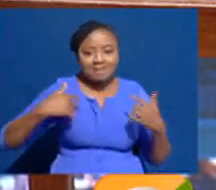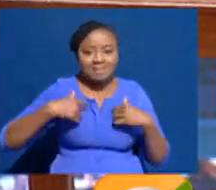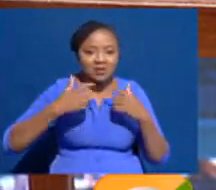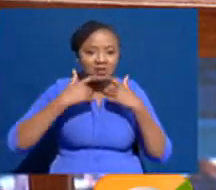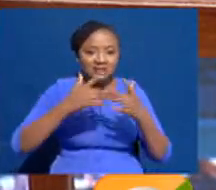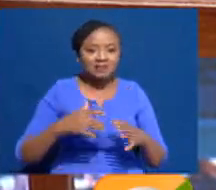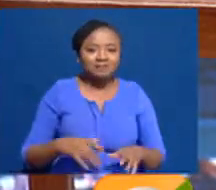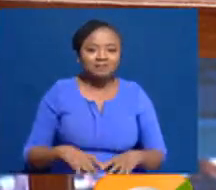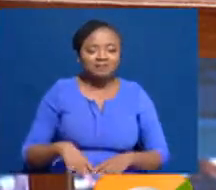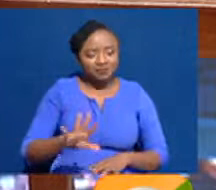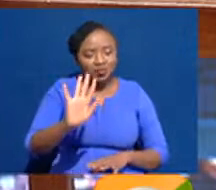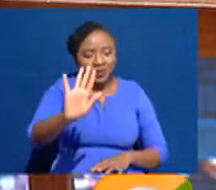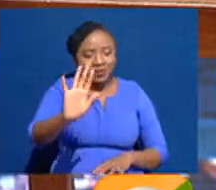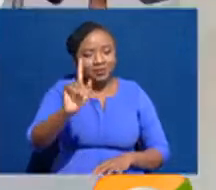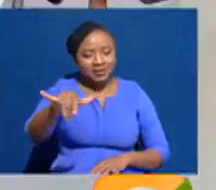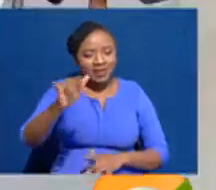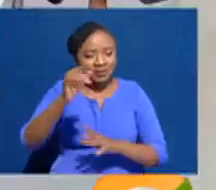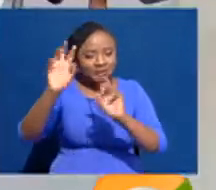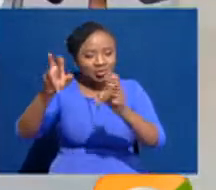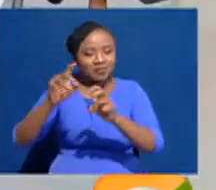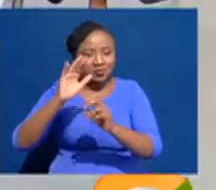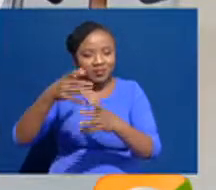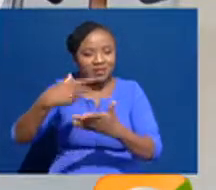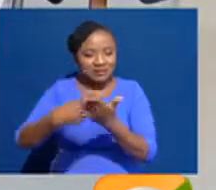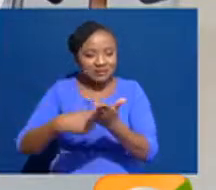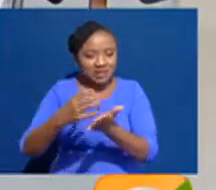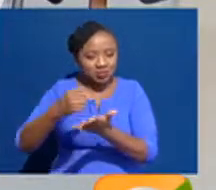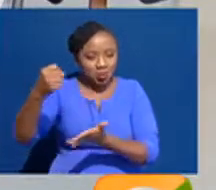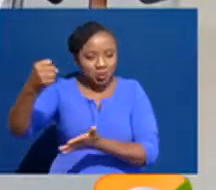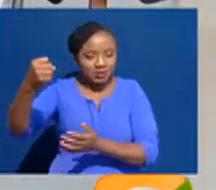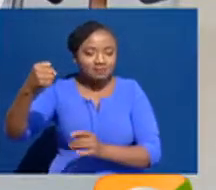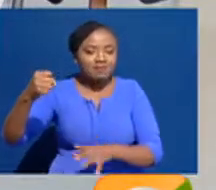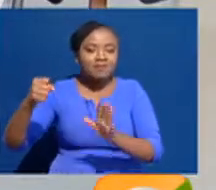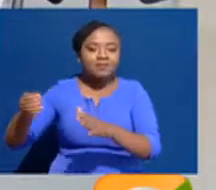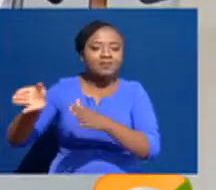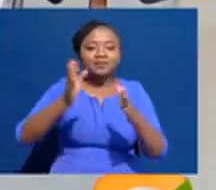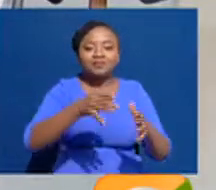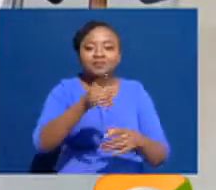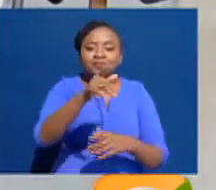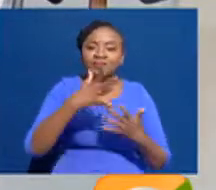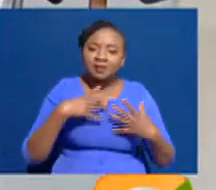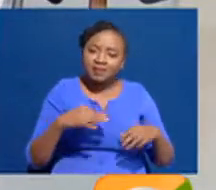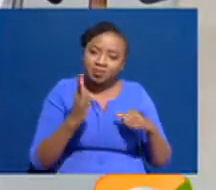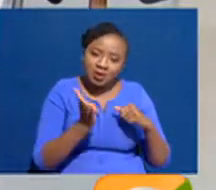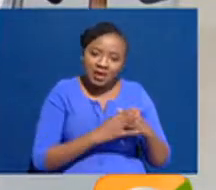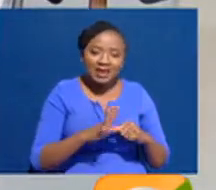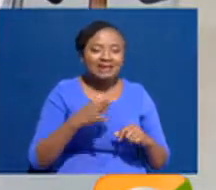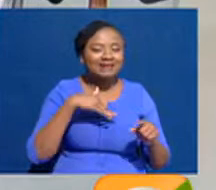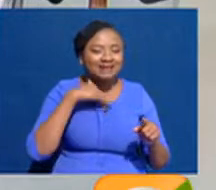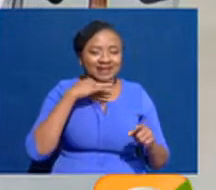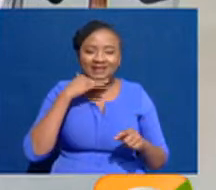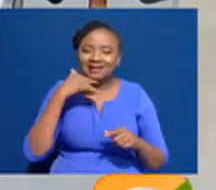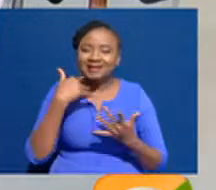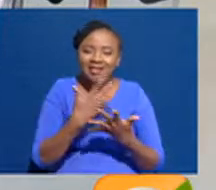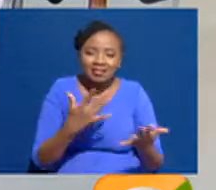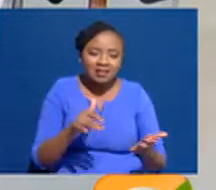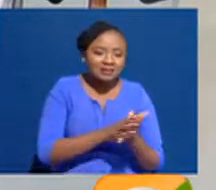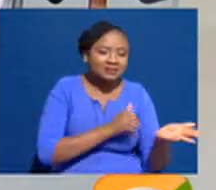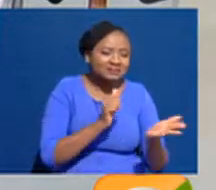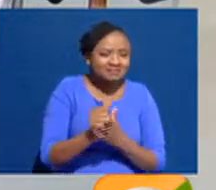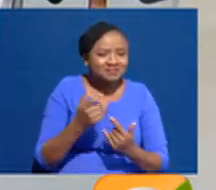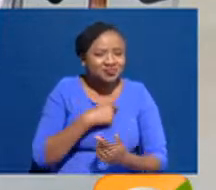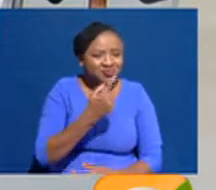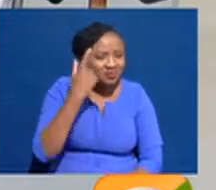I'm going to get to the signatures in a moment. But first, Senator, let me ask you, SG. Yeah. 9 lives lost. All that destruction today. Was